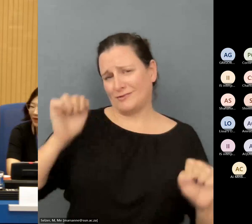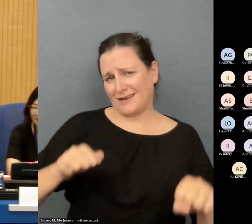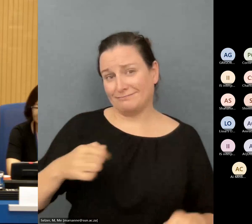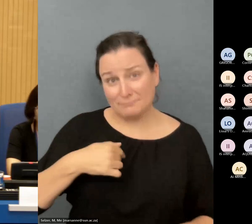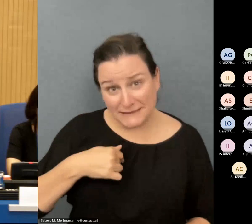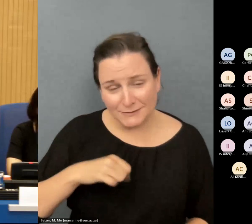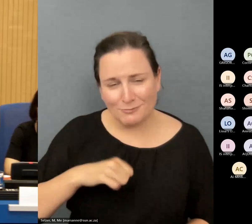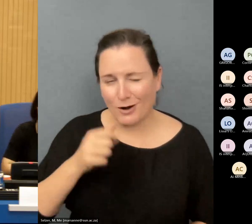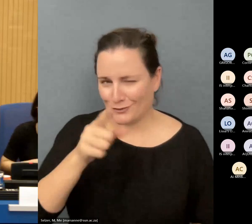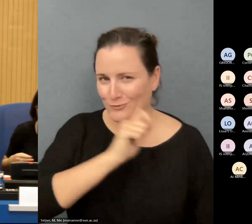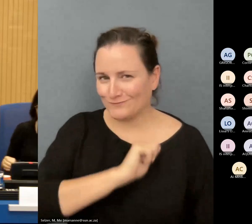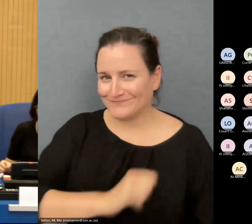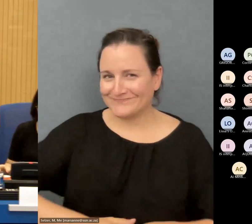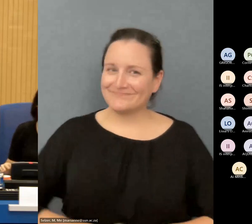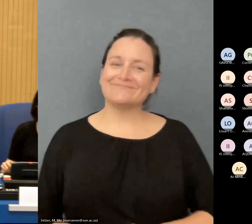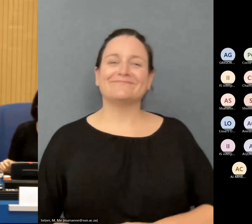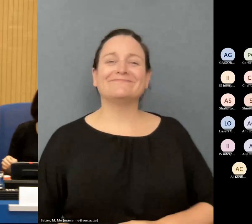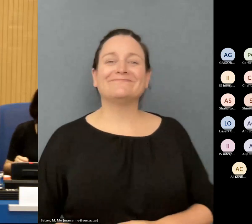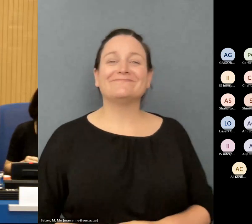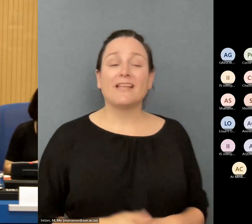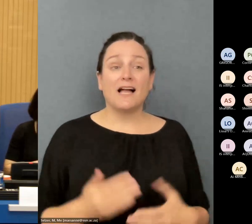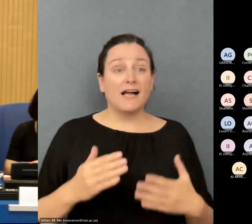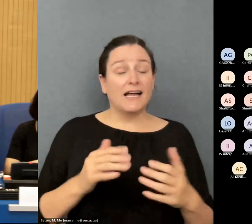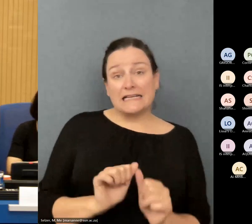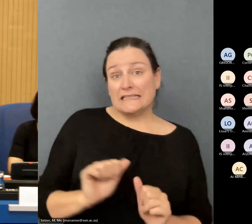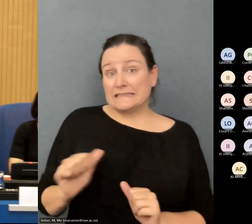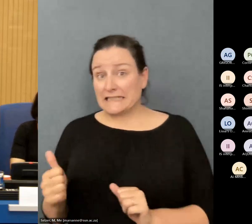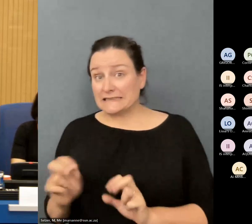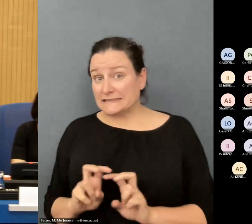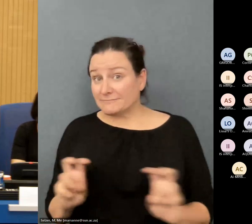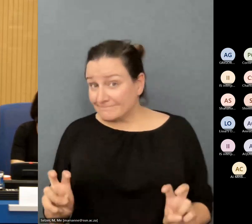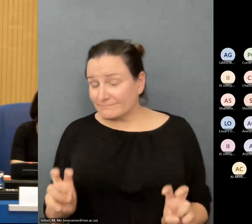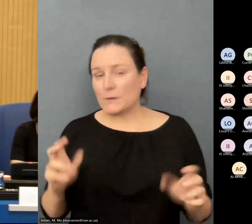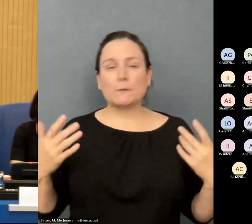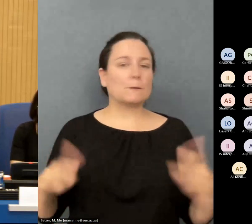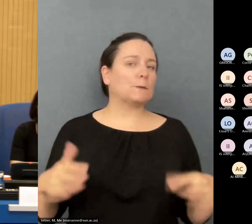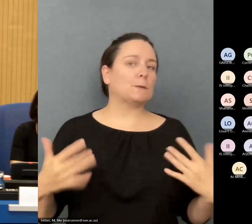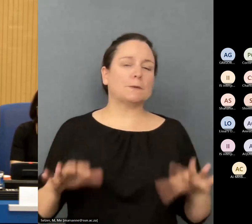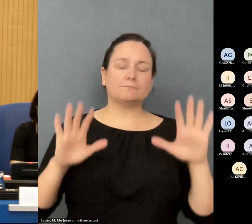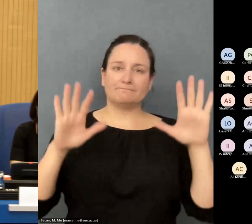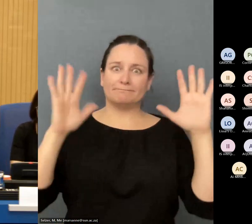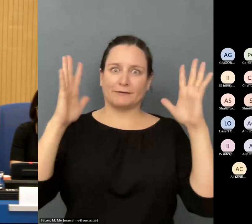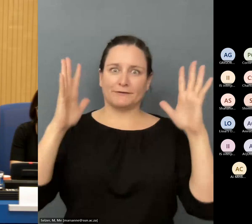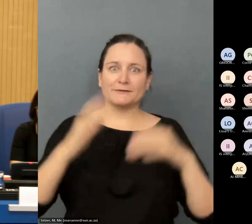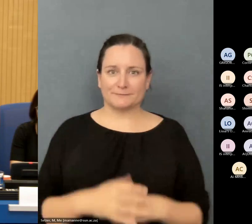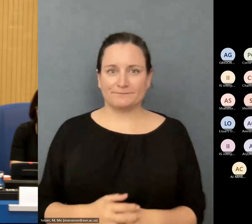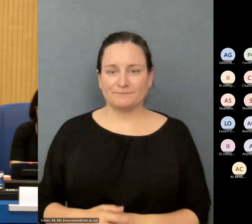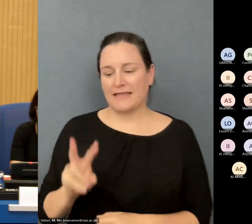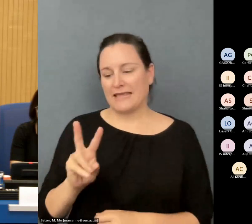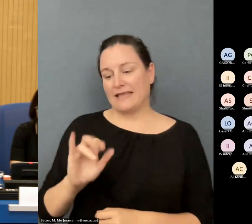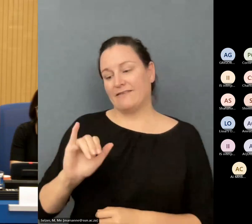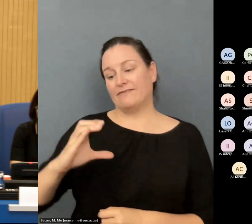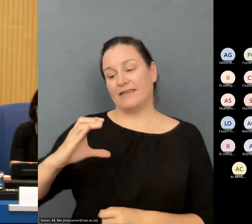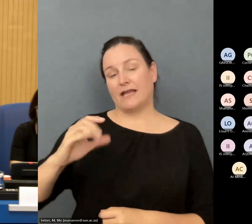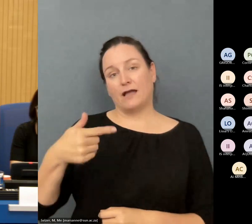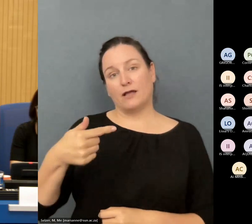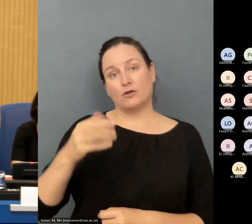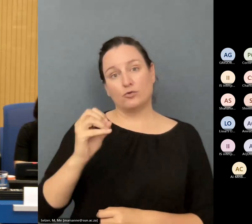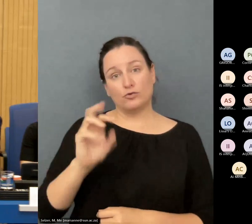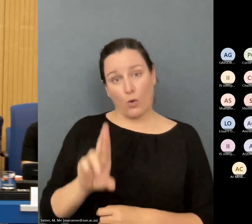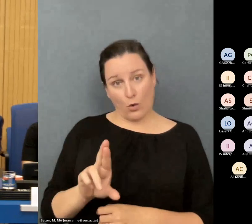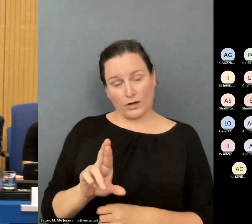of you. Next, we have an equally amazing human being, Victor Martinez from